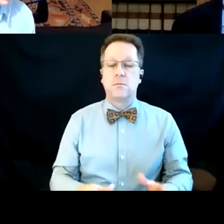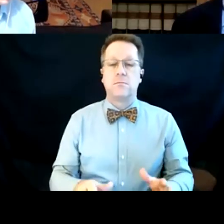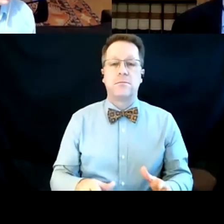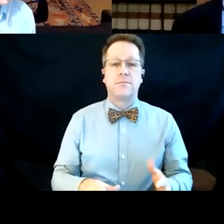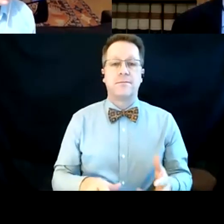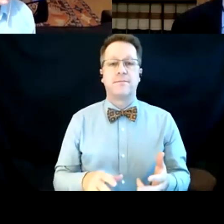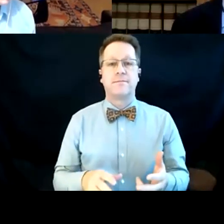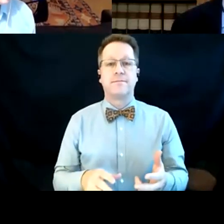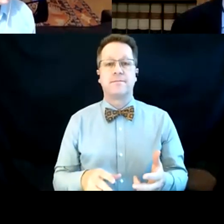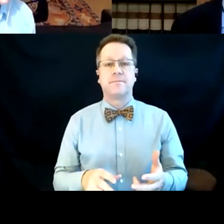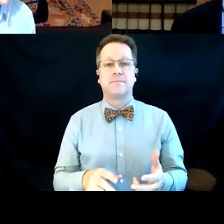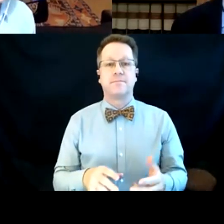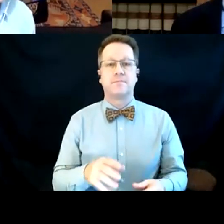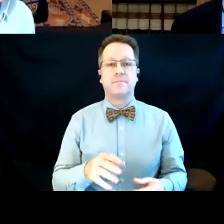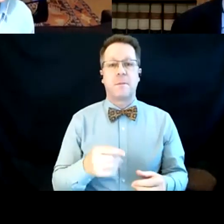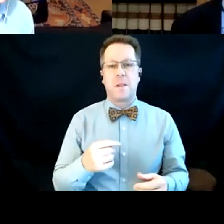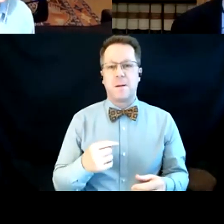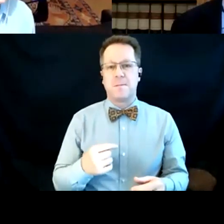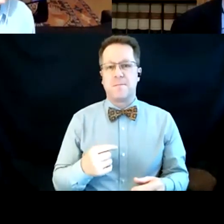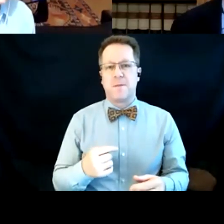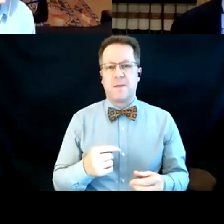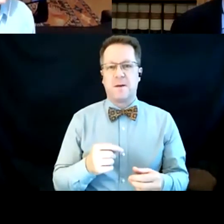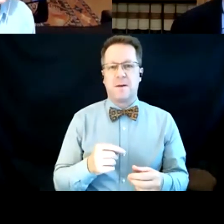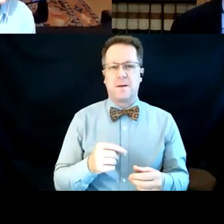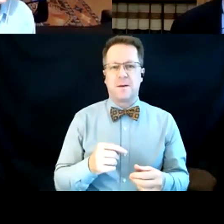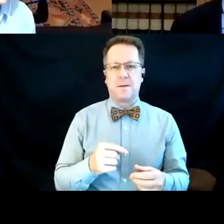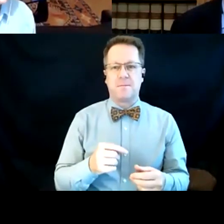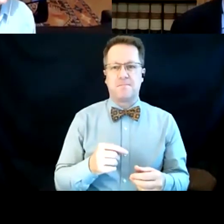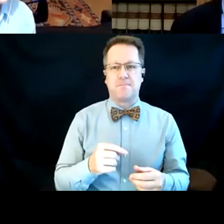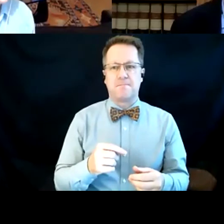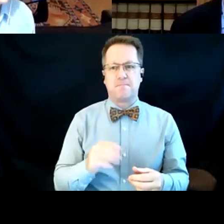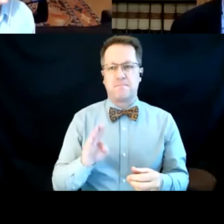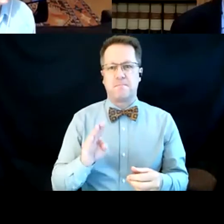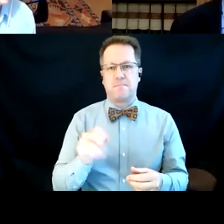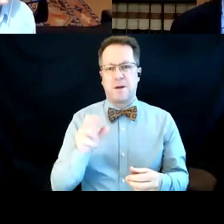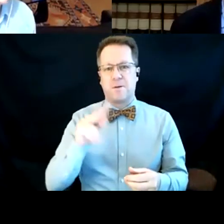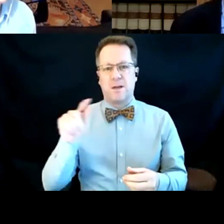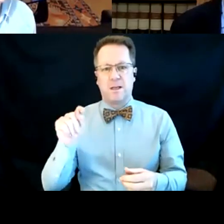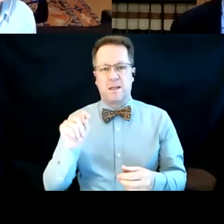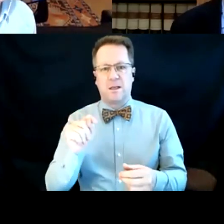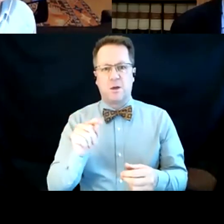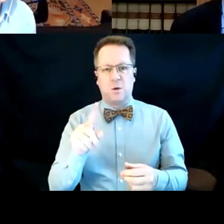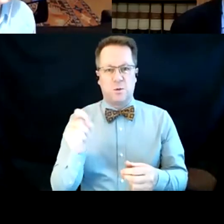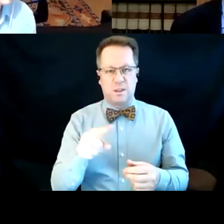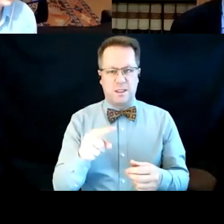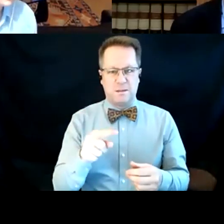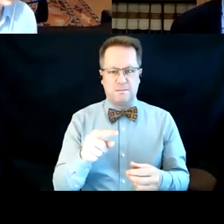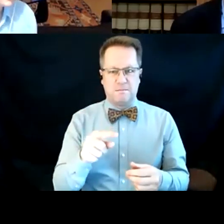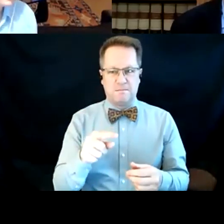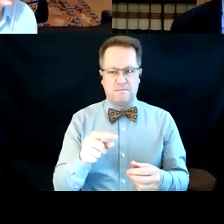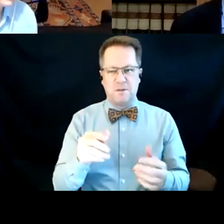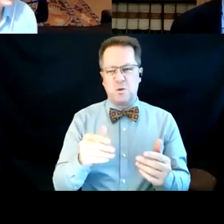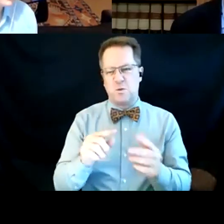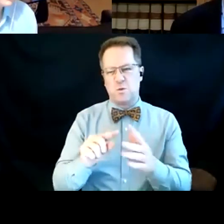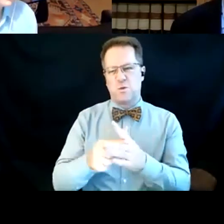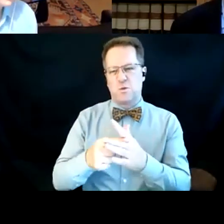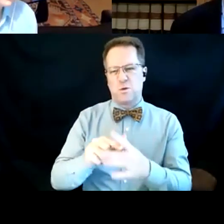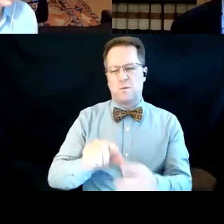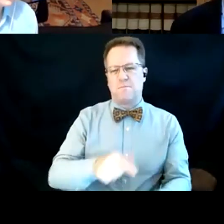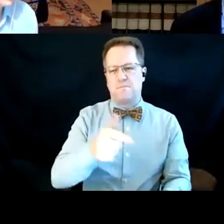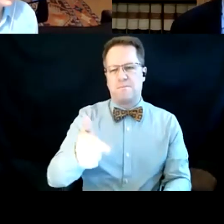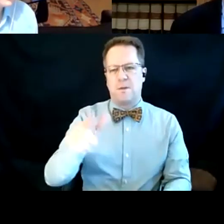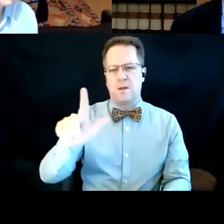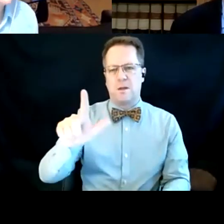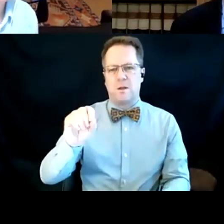Why don't we start with Louise, since Justice Barrett is presumed to affect